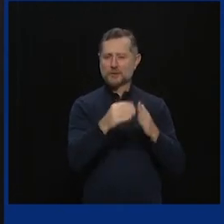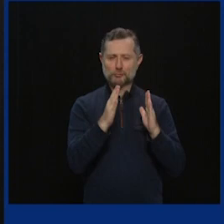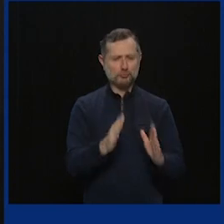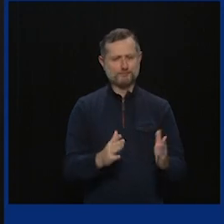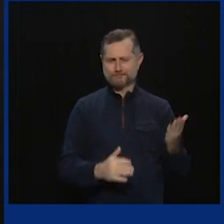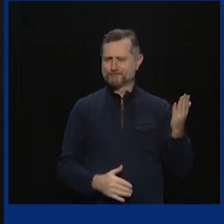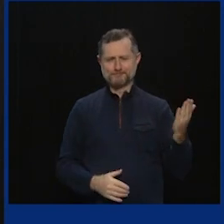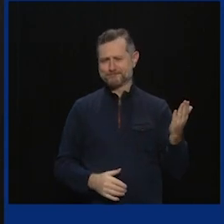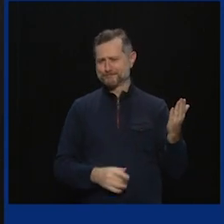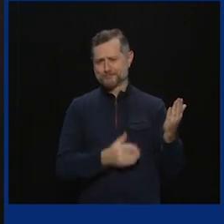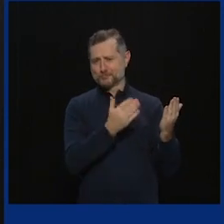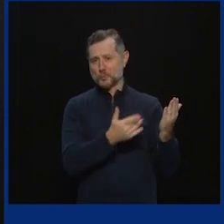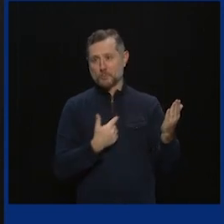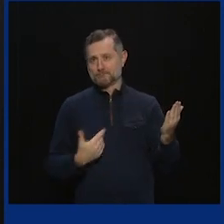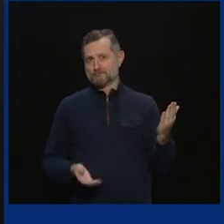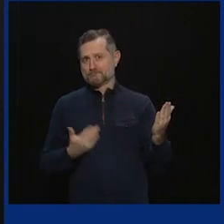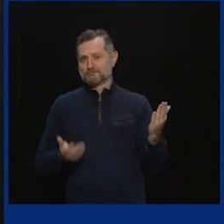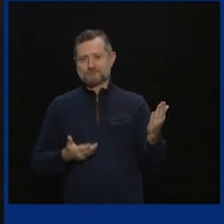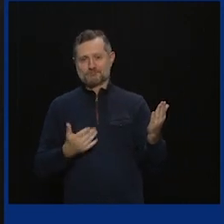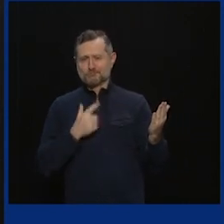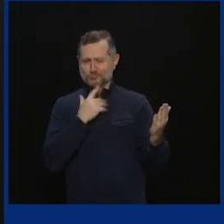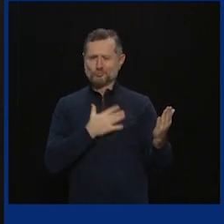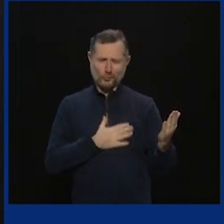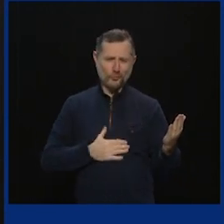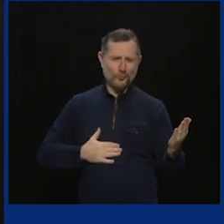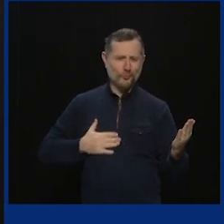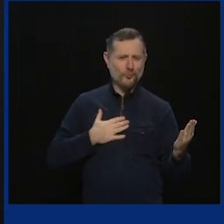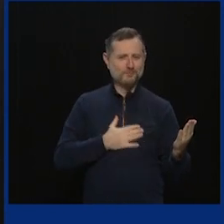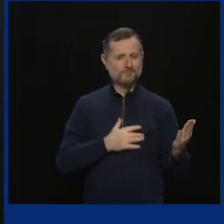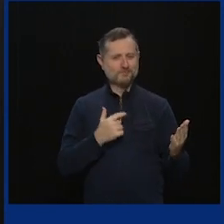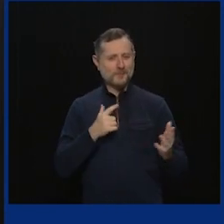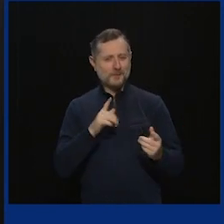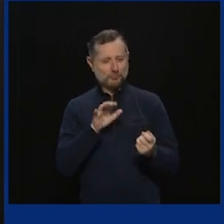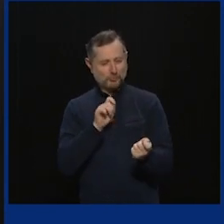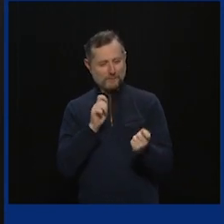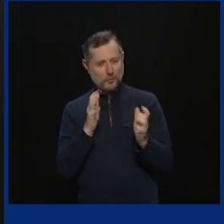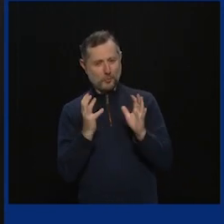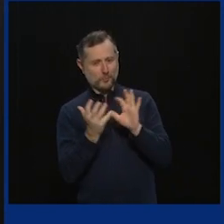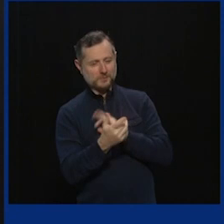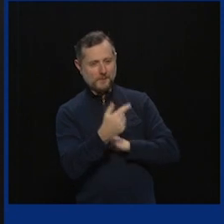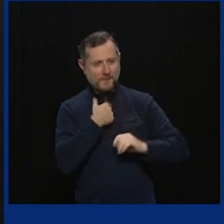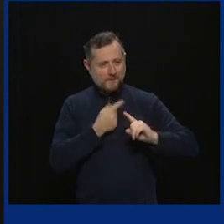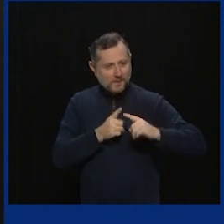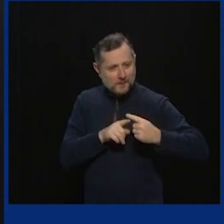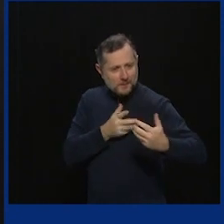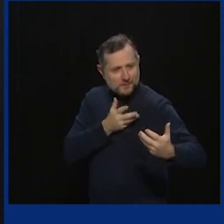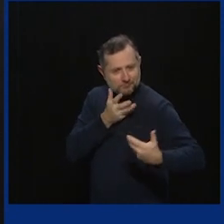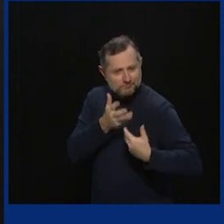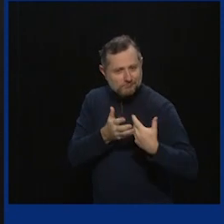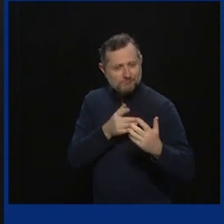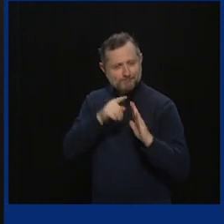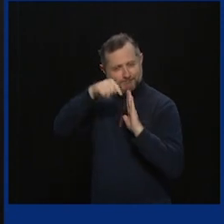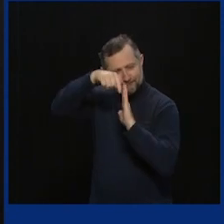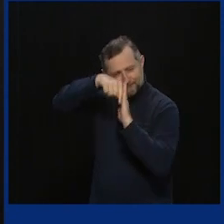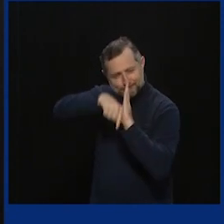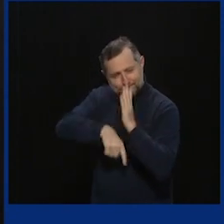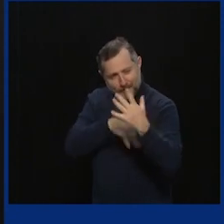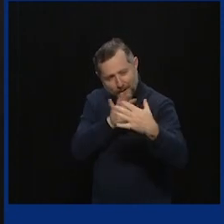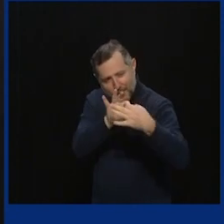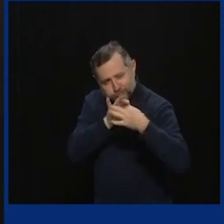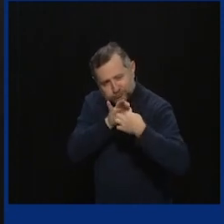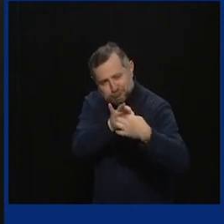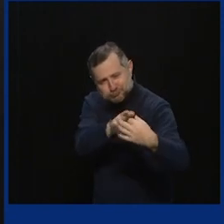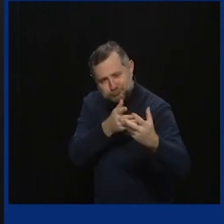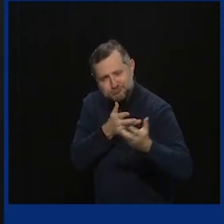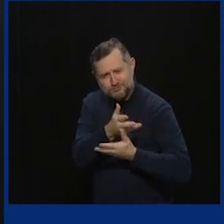so enjoyed the evolution of our friendship, a deep friendship that started nearly a decade ago when I